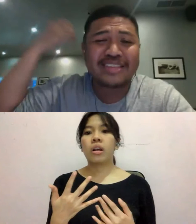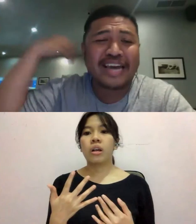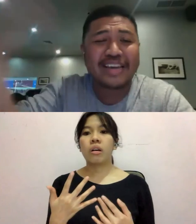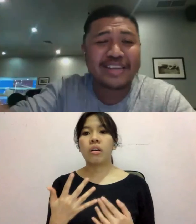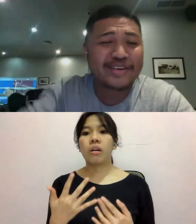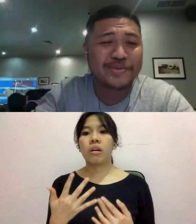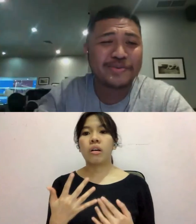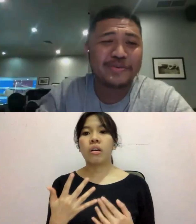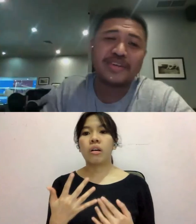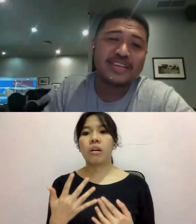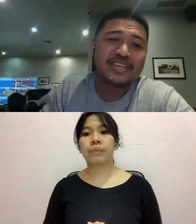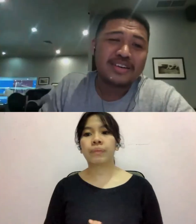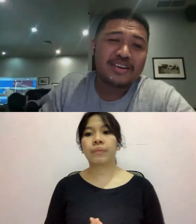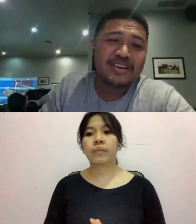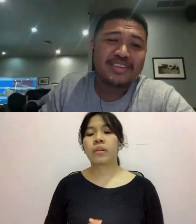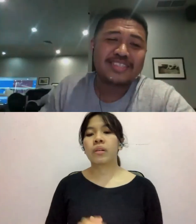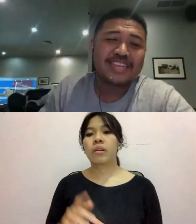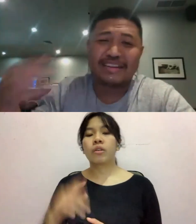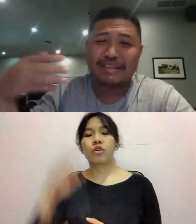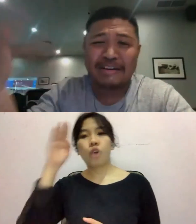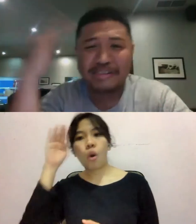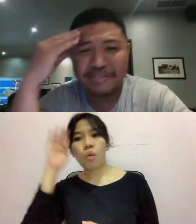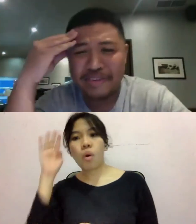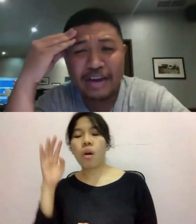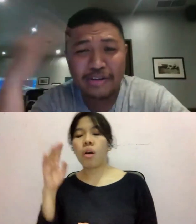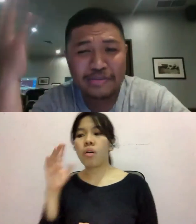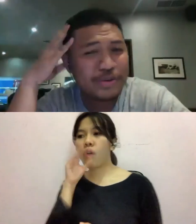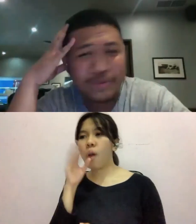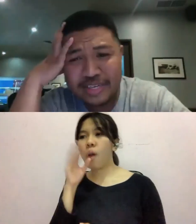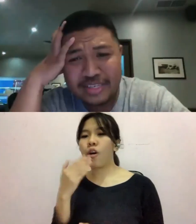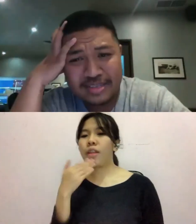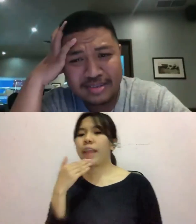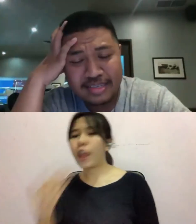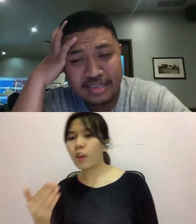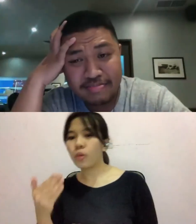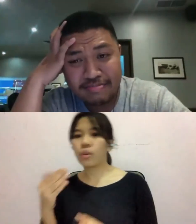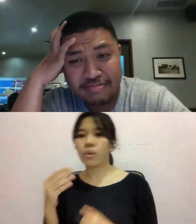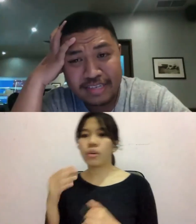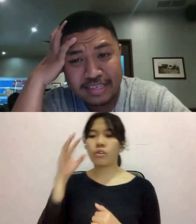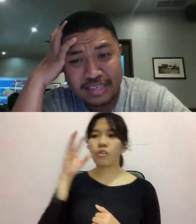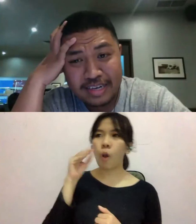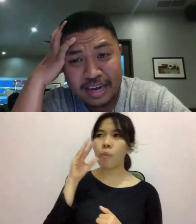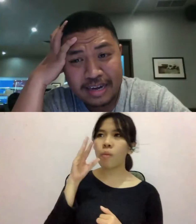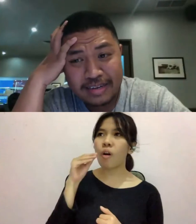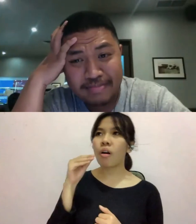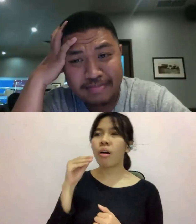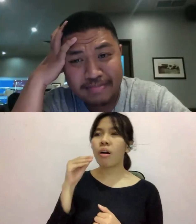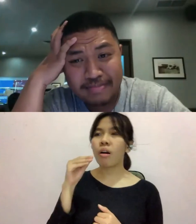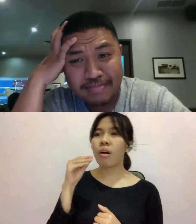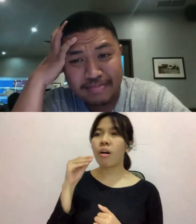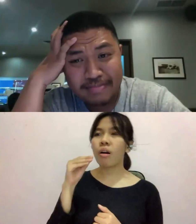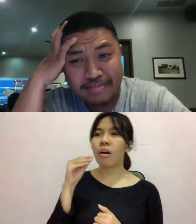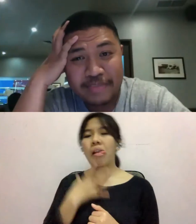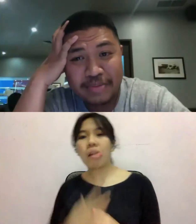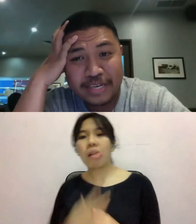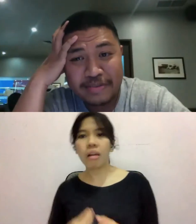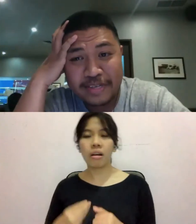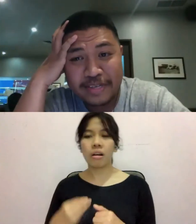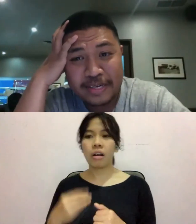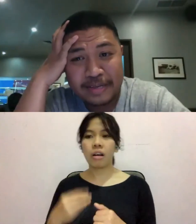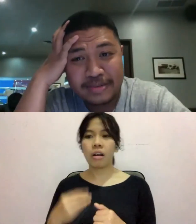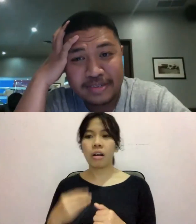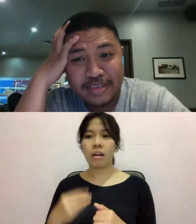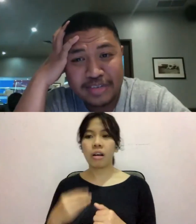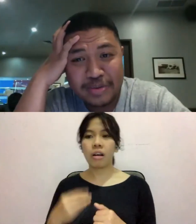say thank you. Yeah. Say I love you. It's yeah, because of that, because of